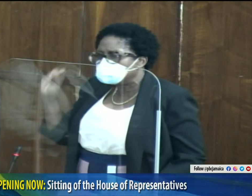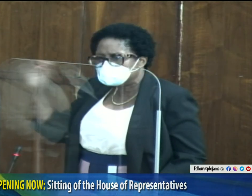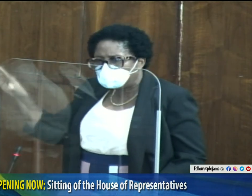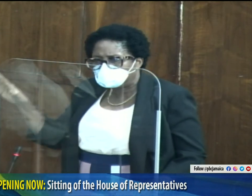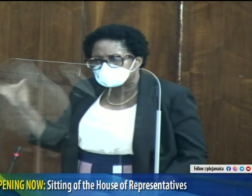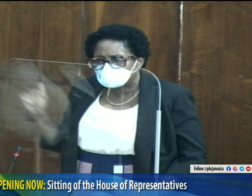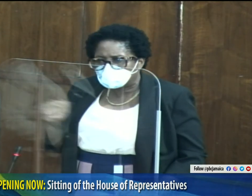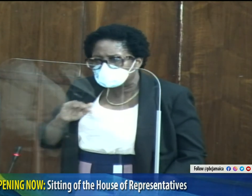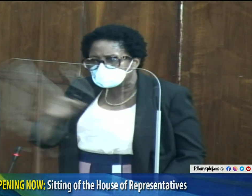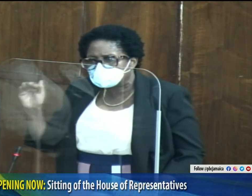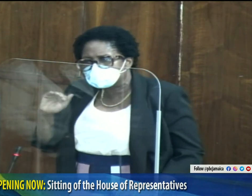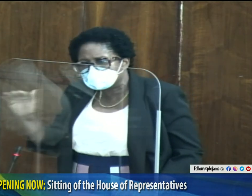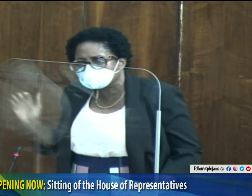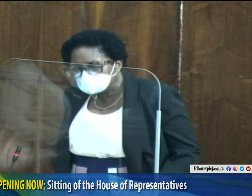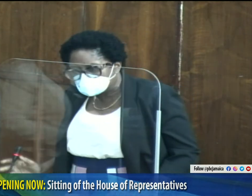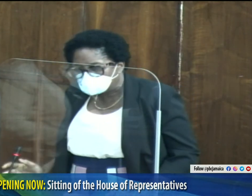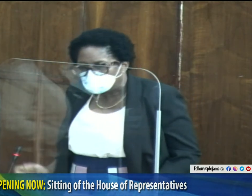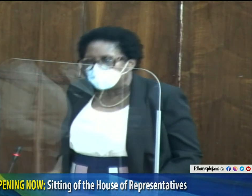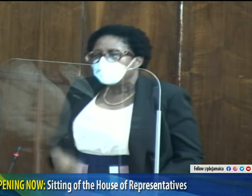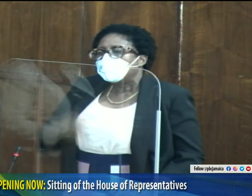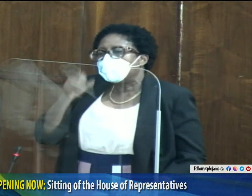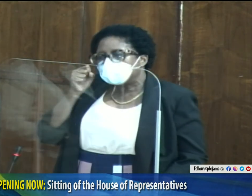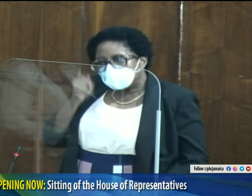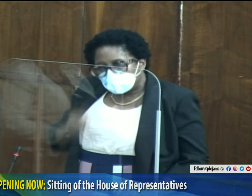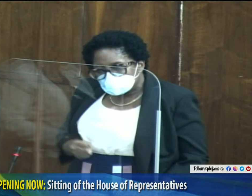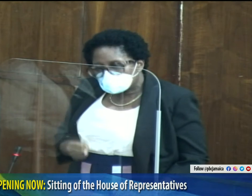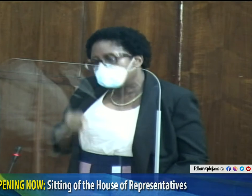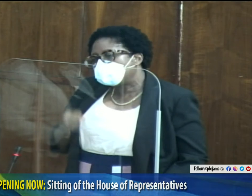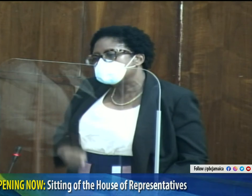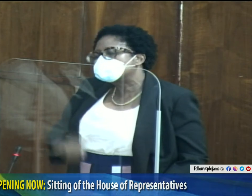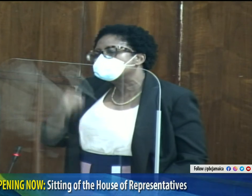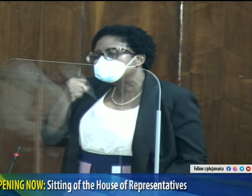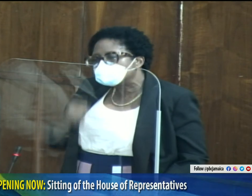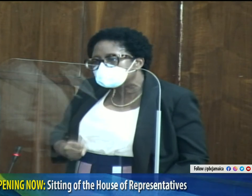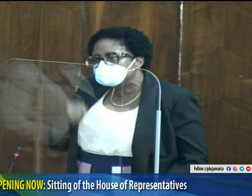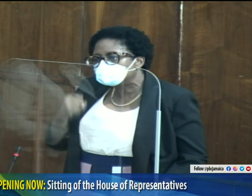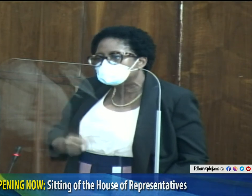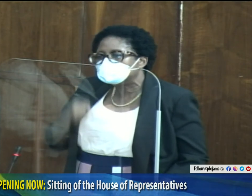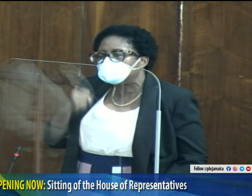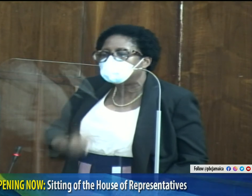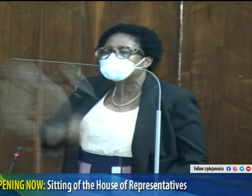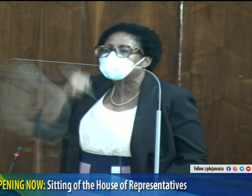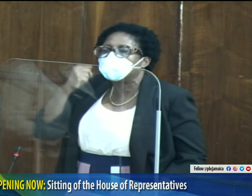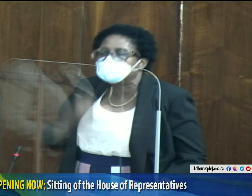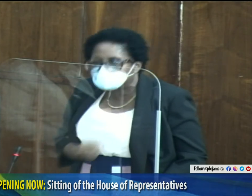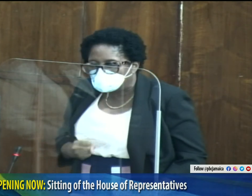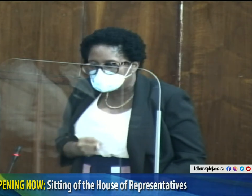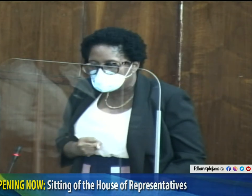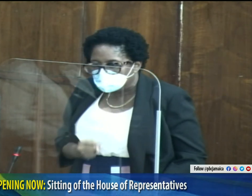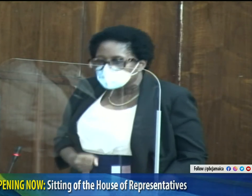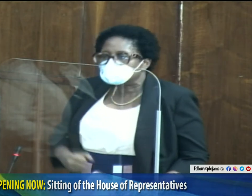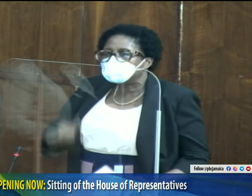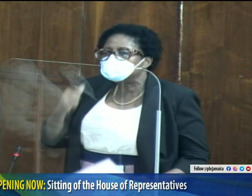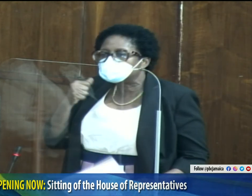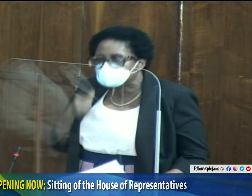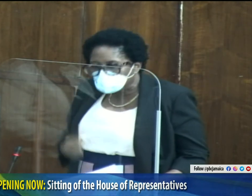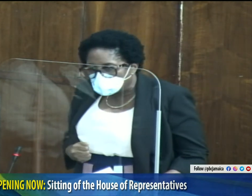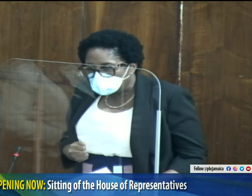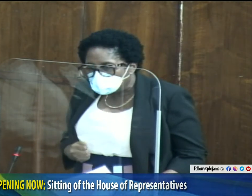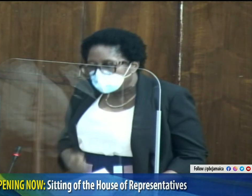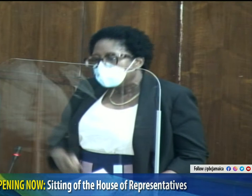come and tell people somehow we think that that is it um asking for us to really really make the effort to